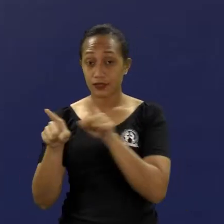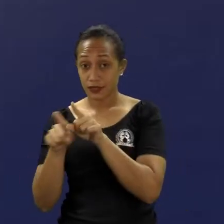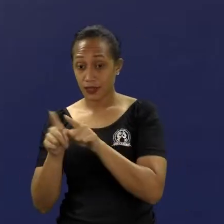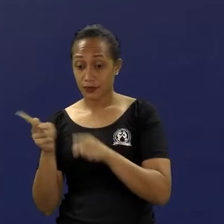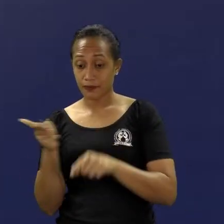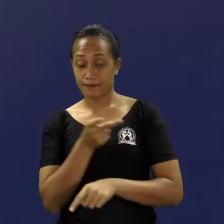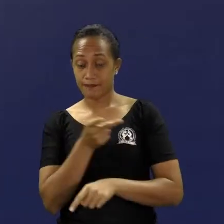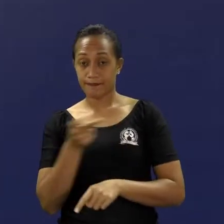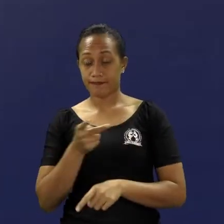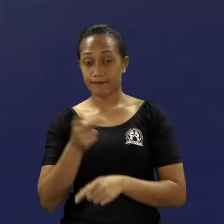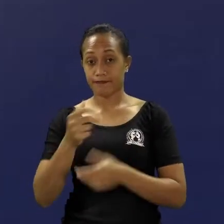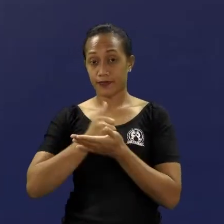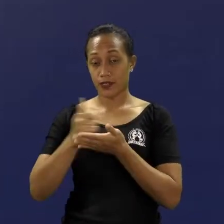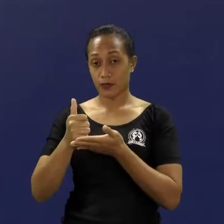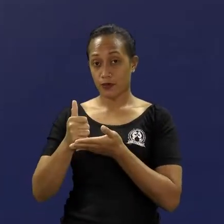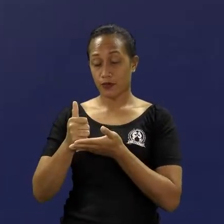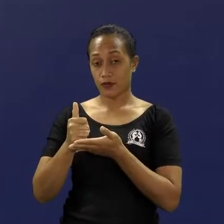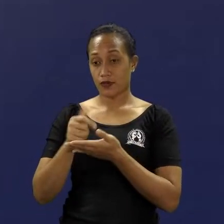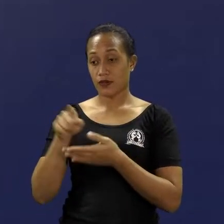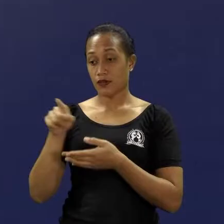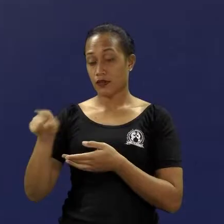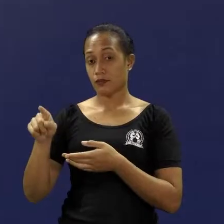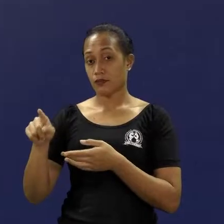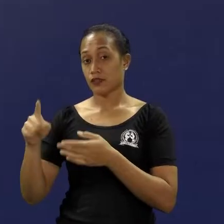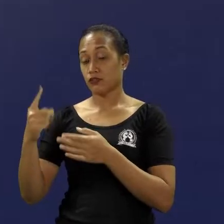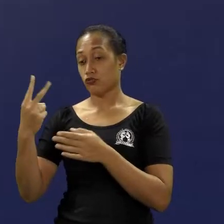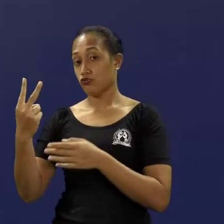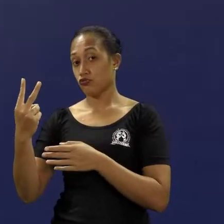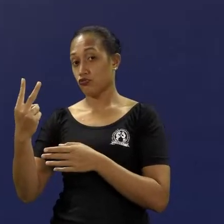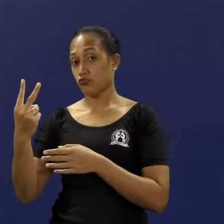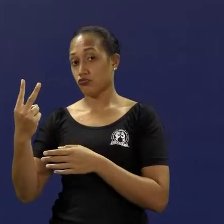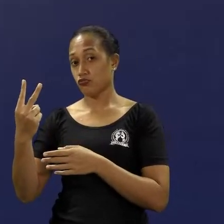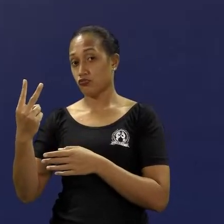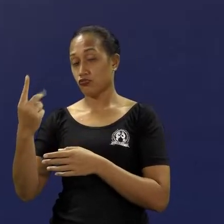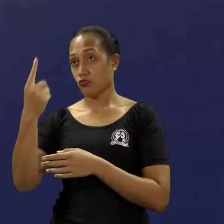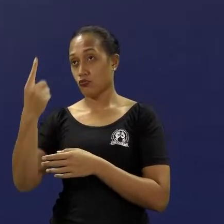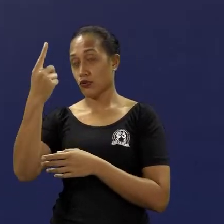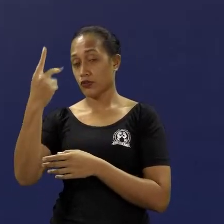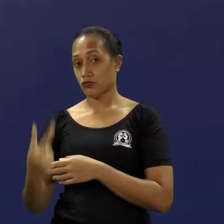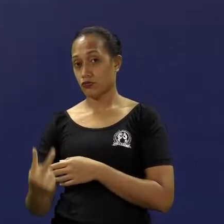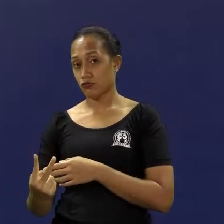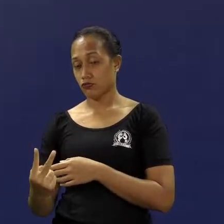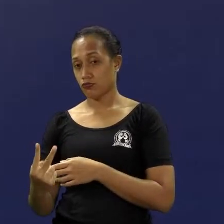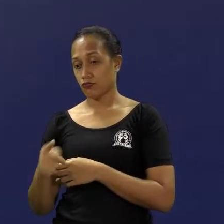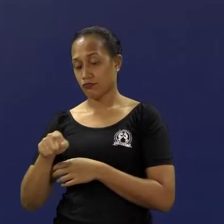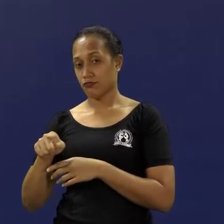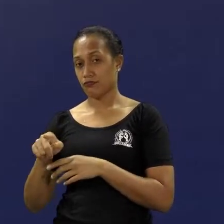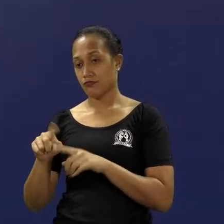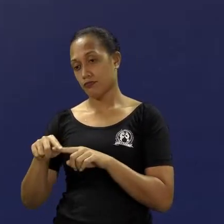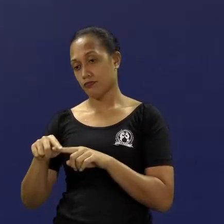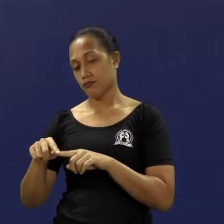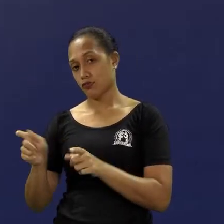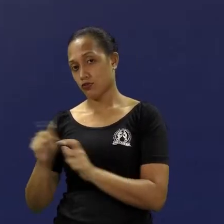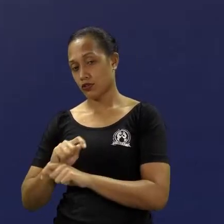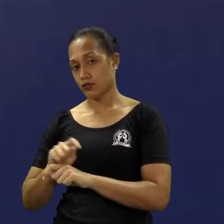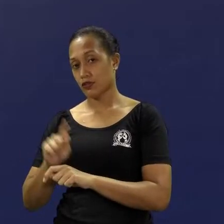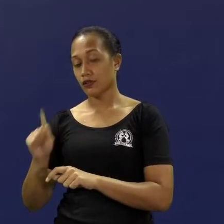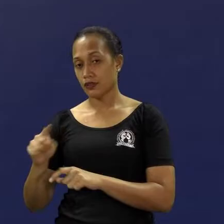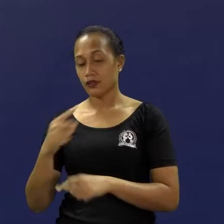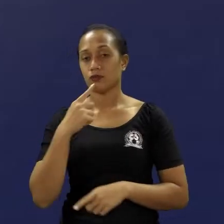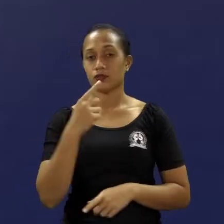o la denominator ma le lua le iere tasi o vai lua. Then we say